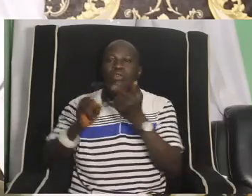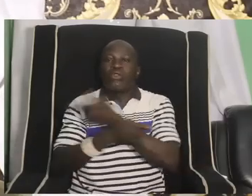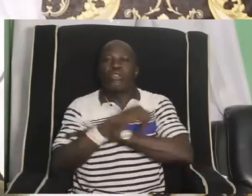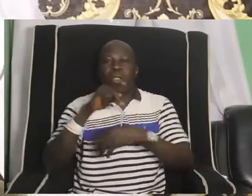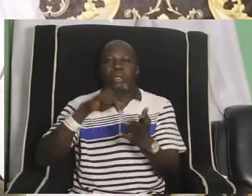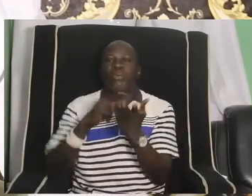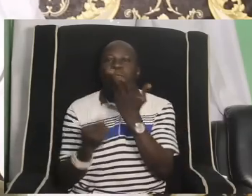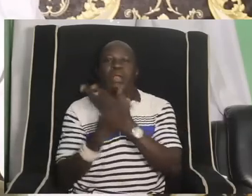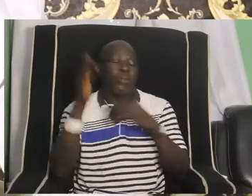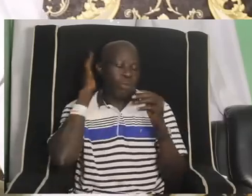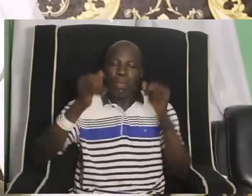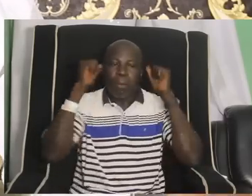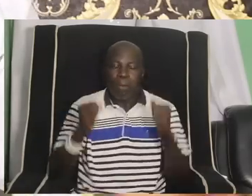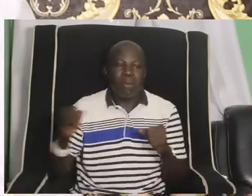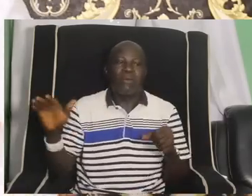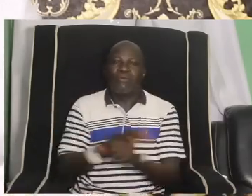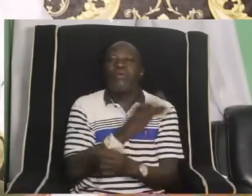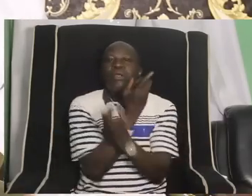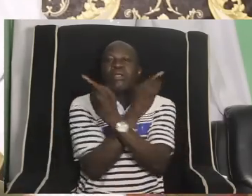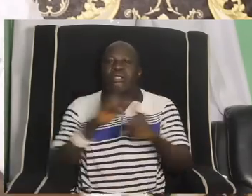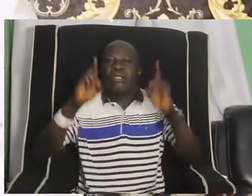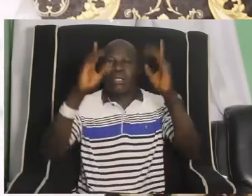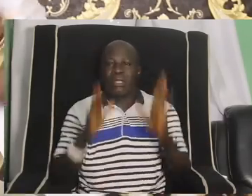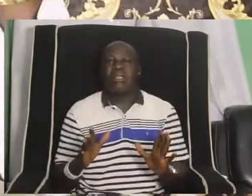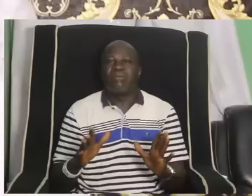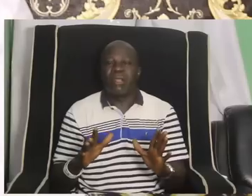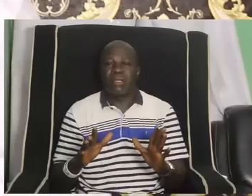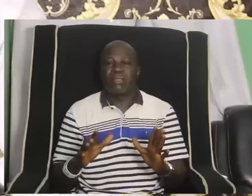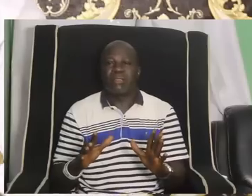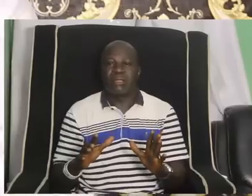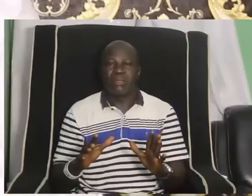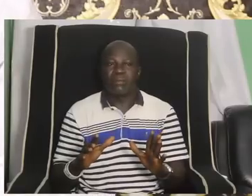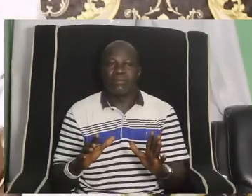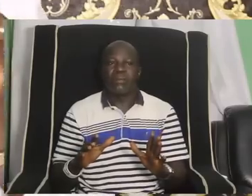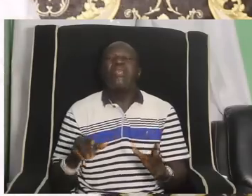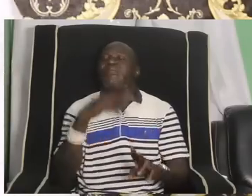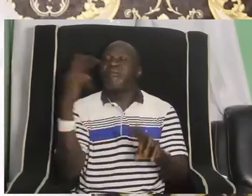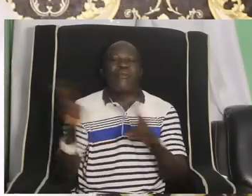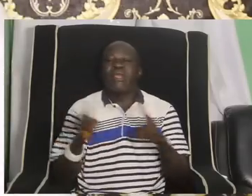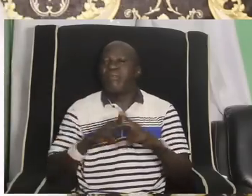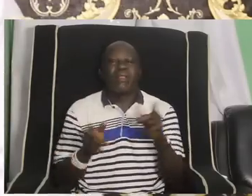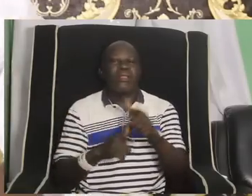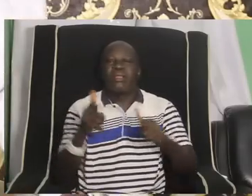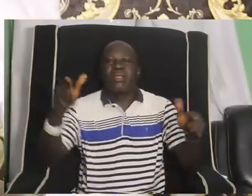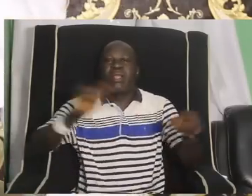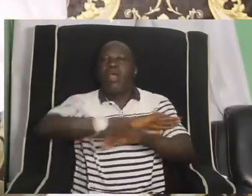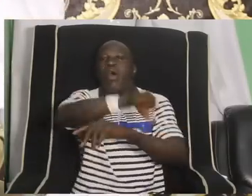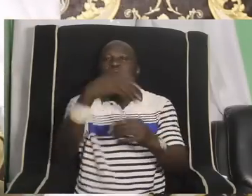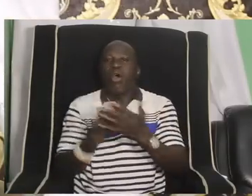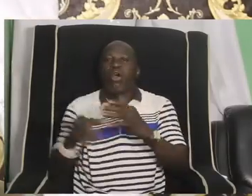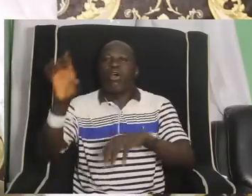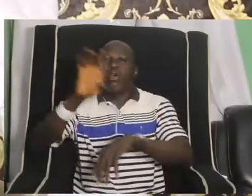Today's program will be powerful. It will see the total deliverance. It will be great.